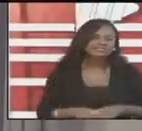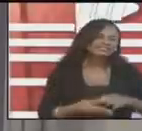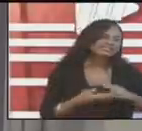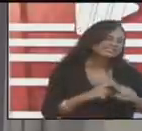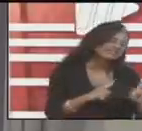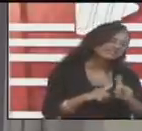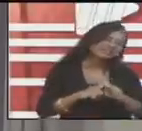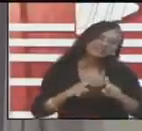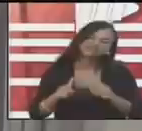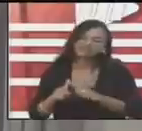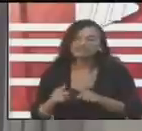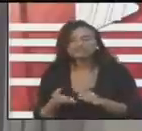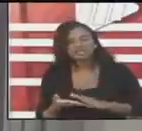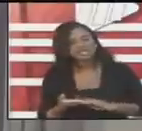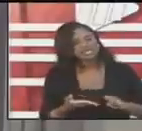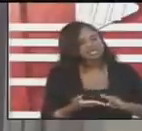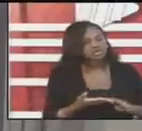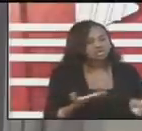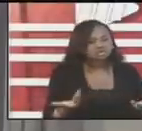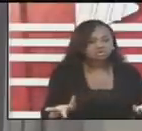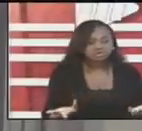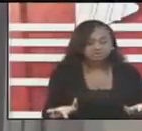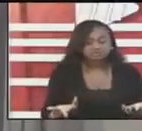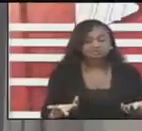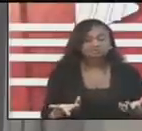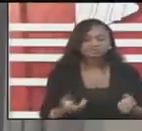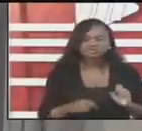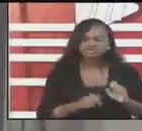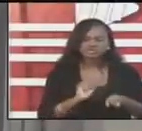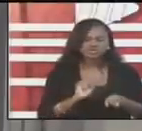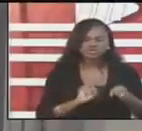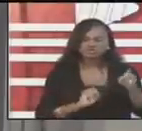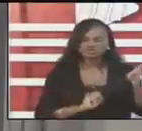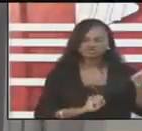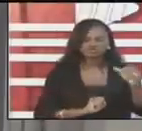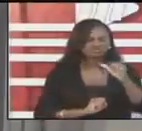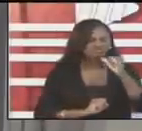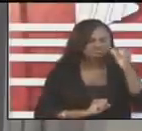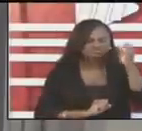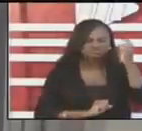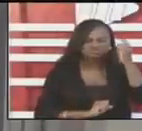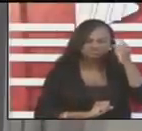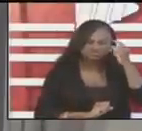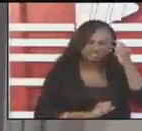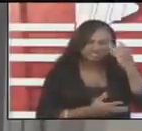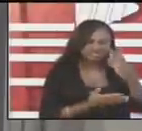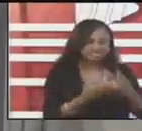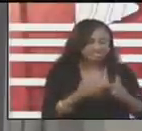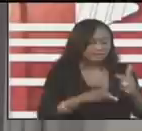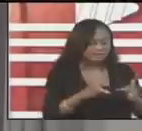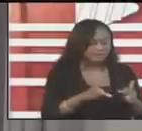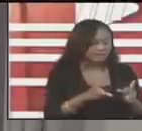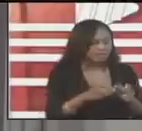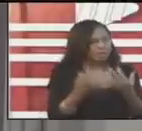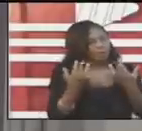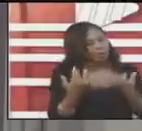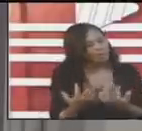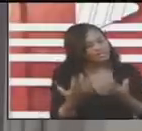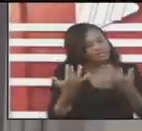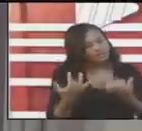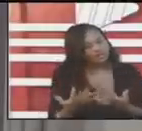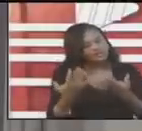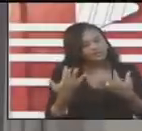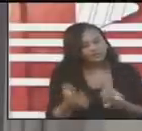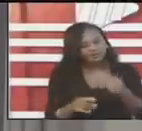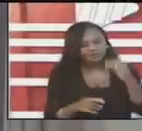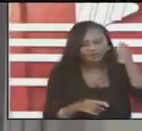reasons. So I don't think that people not wearing masks has to do with the lag.